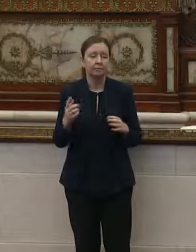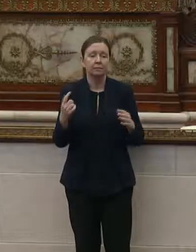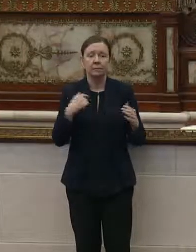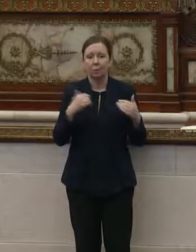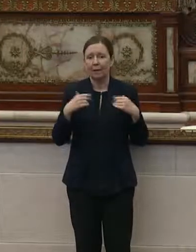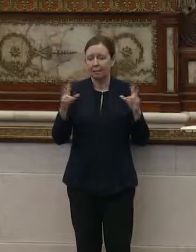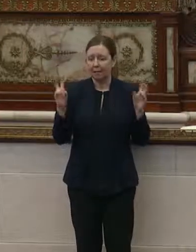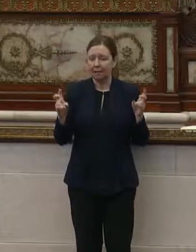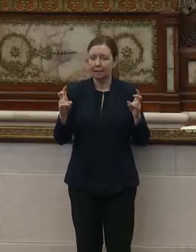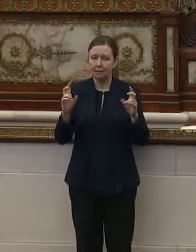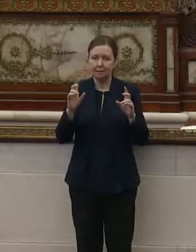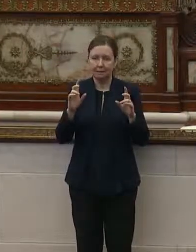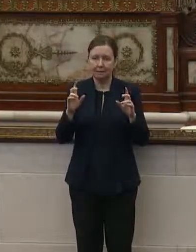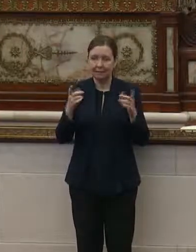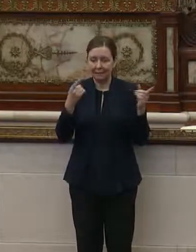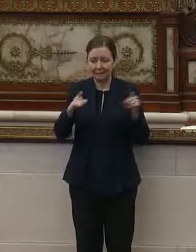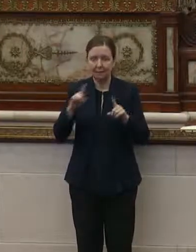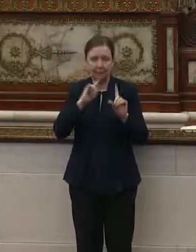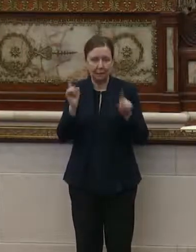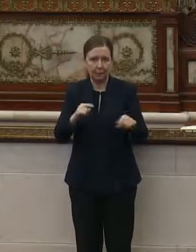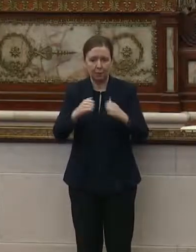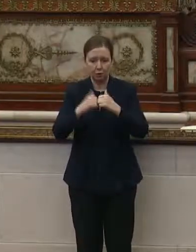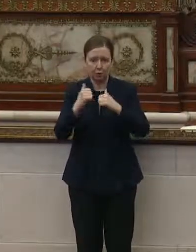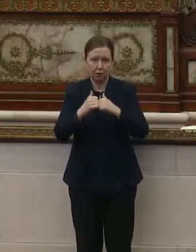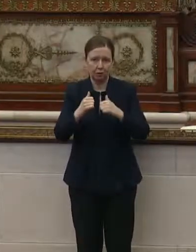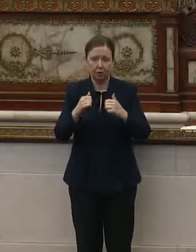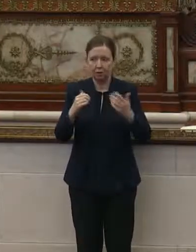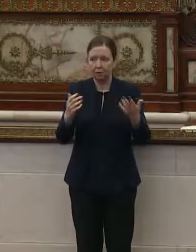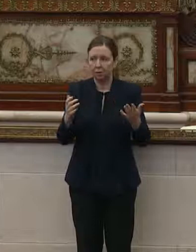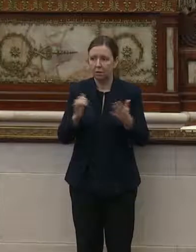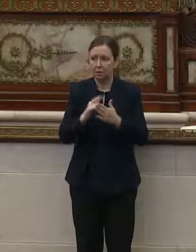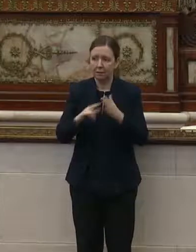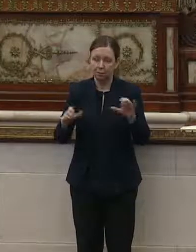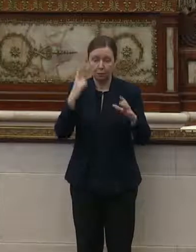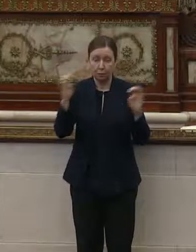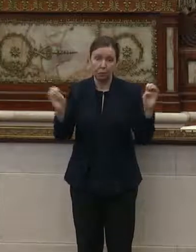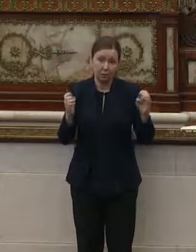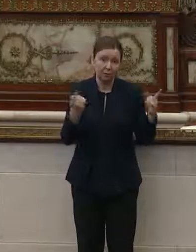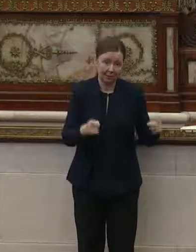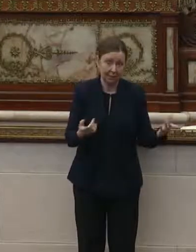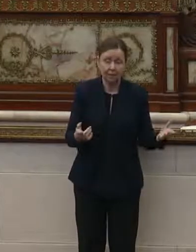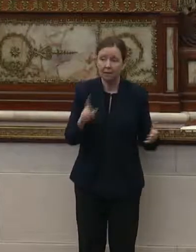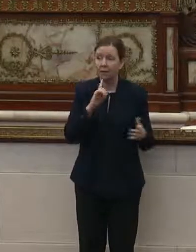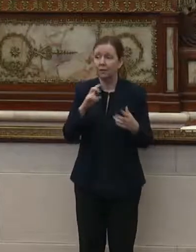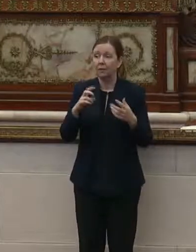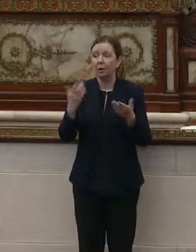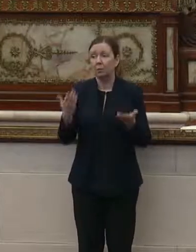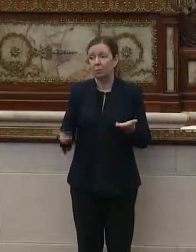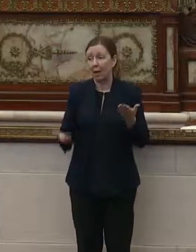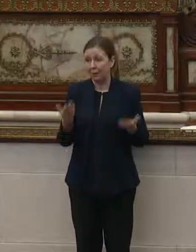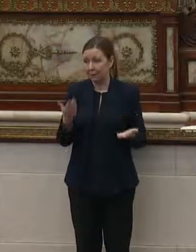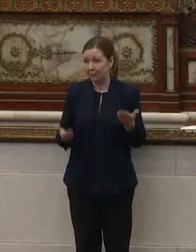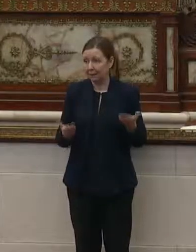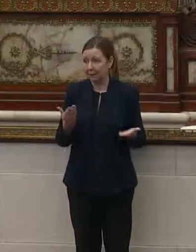incident command structure. In case that you're familiar with that term, that's what you do for an emergency. There are probably,